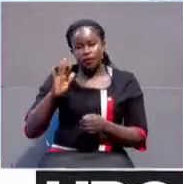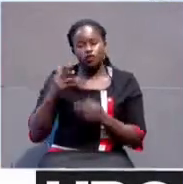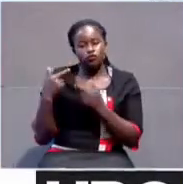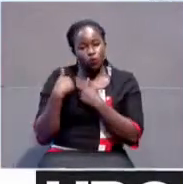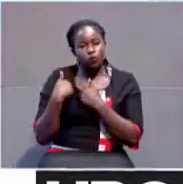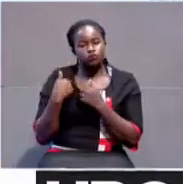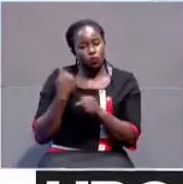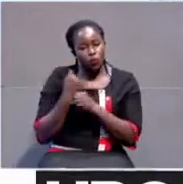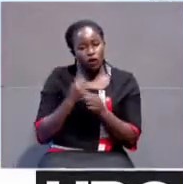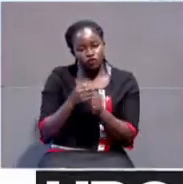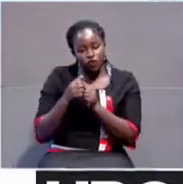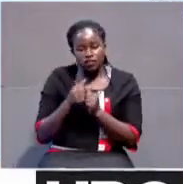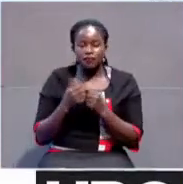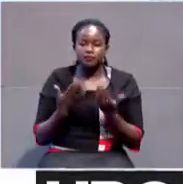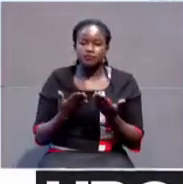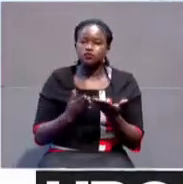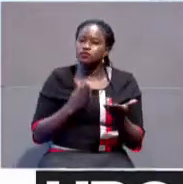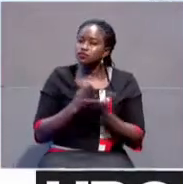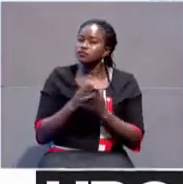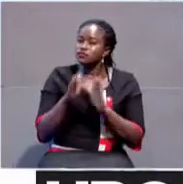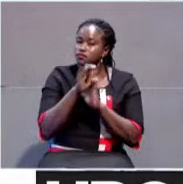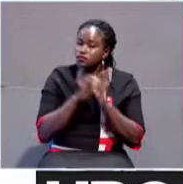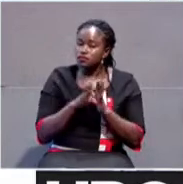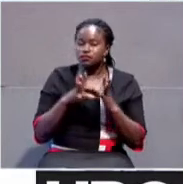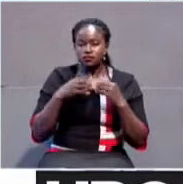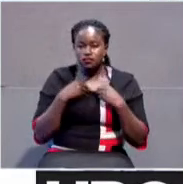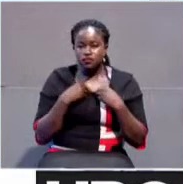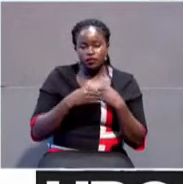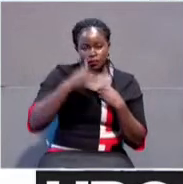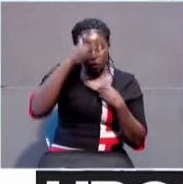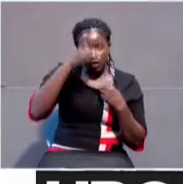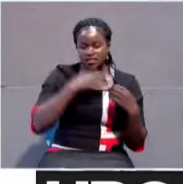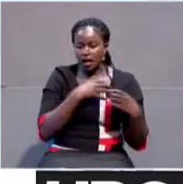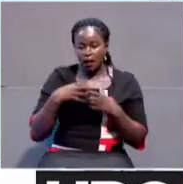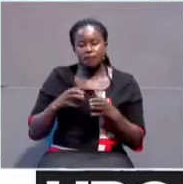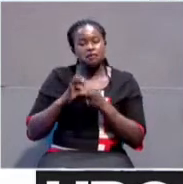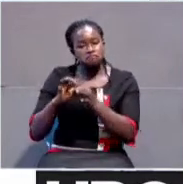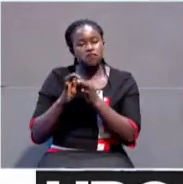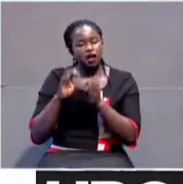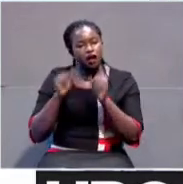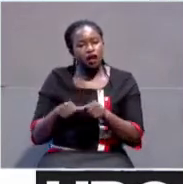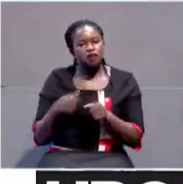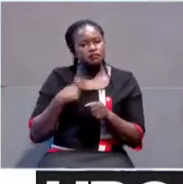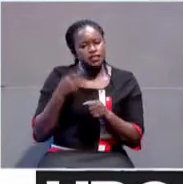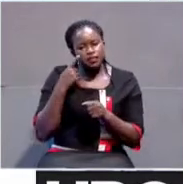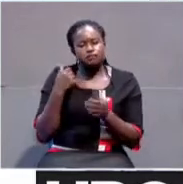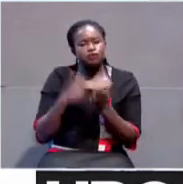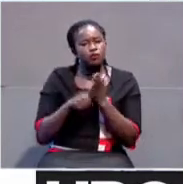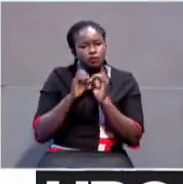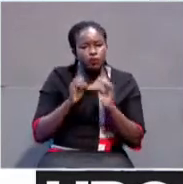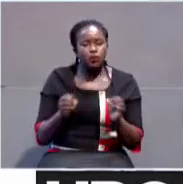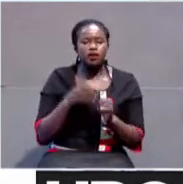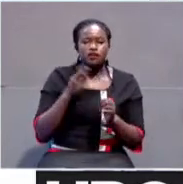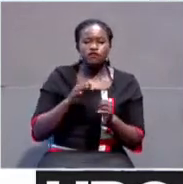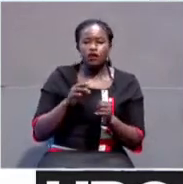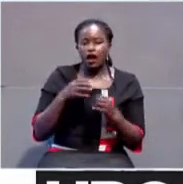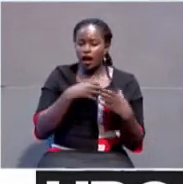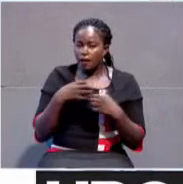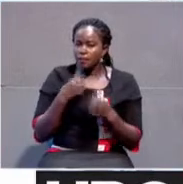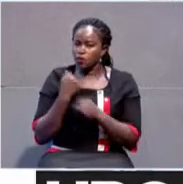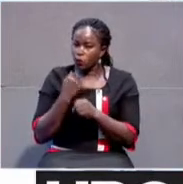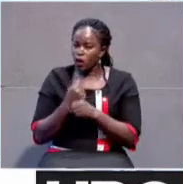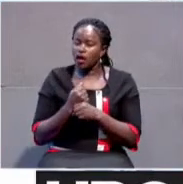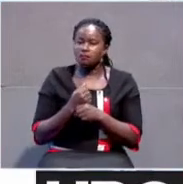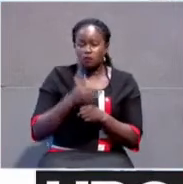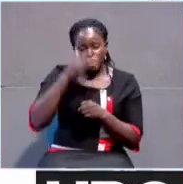Fortunately, the constitution allows them to do that. I don't see the mischief UPDF is doing in this. The law allows